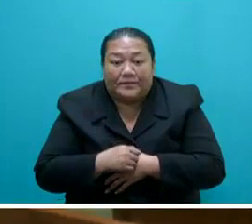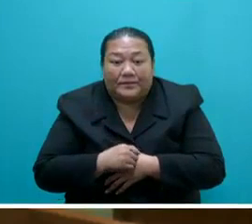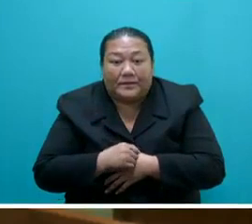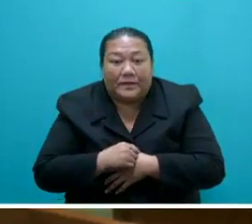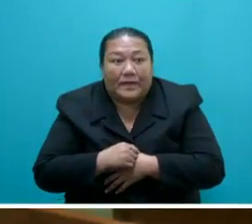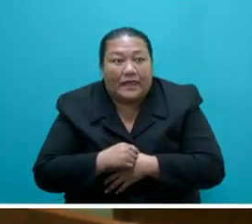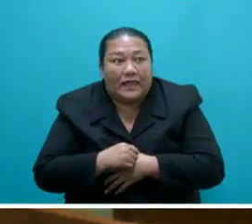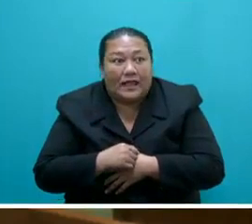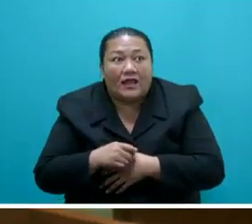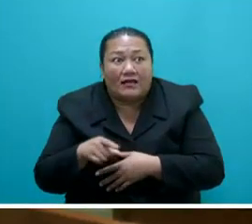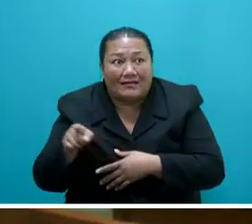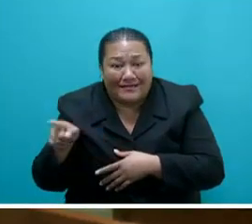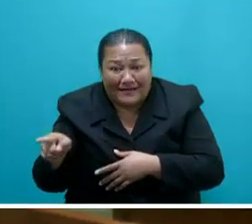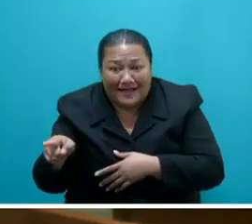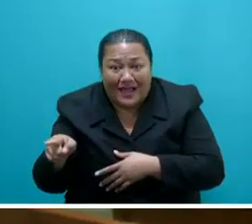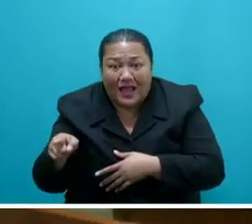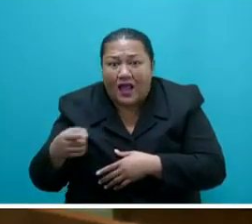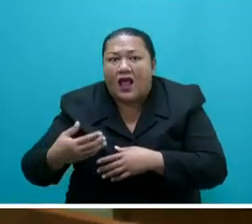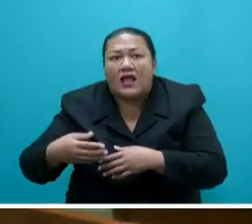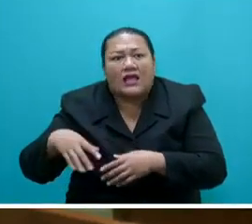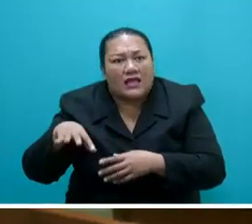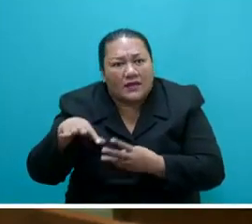head of state last year.